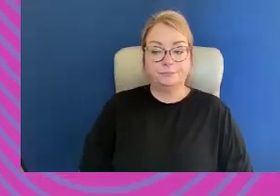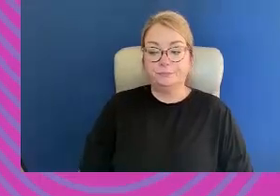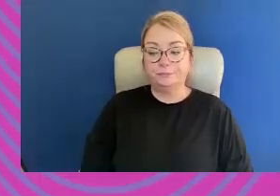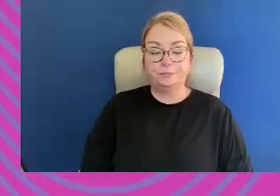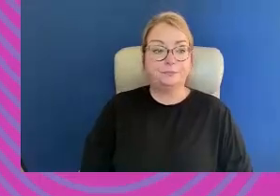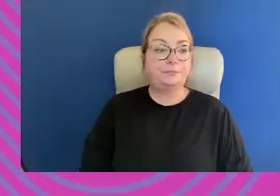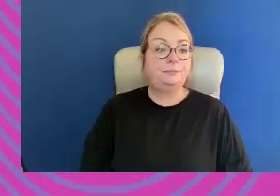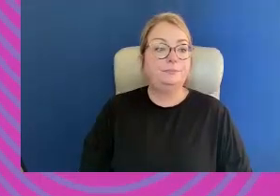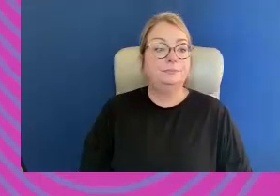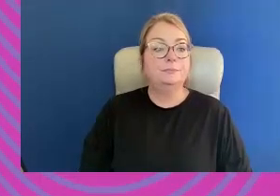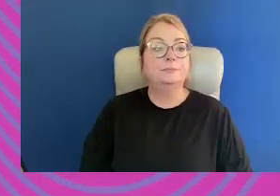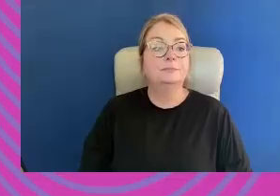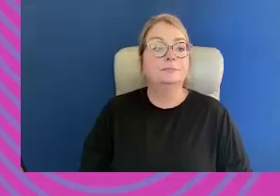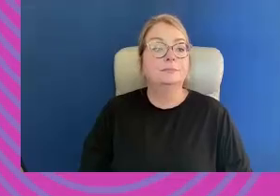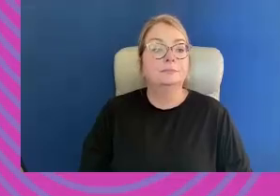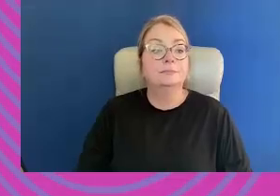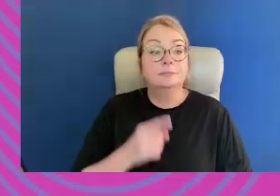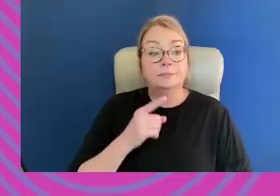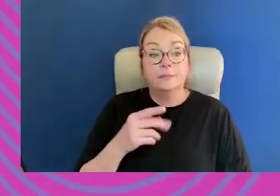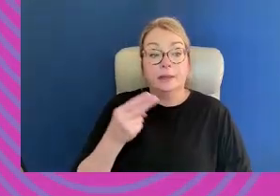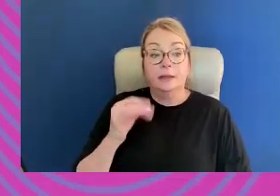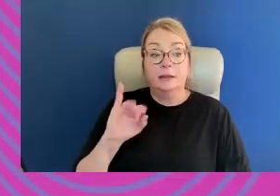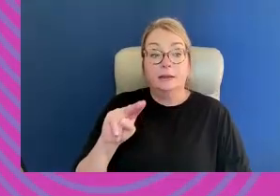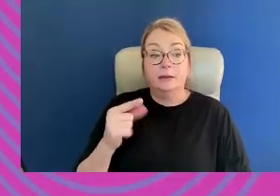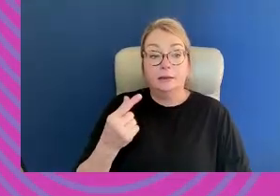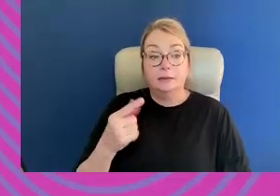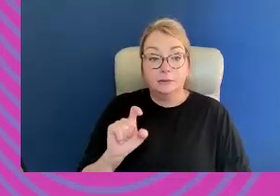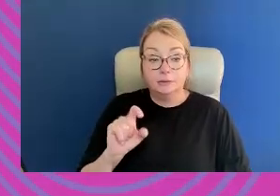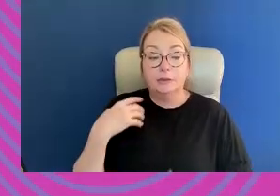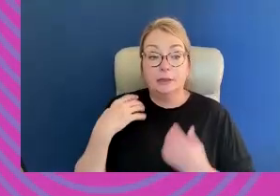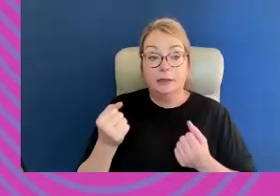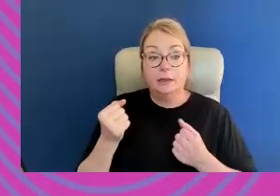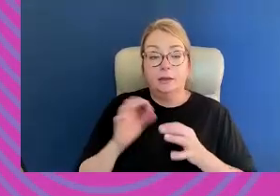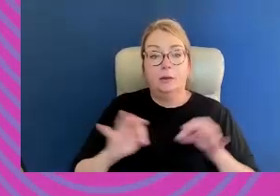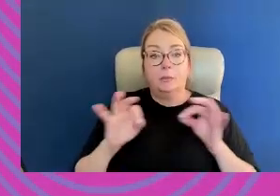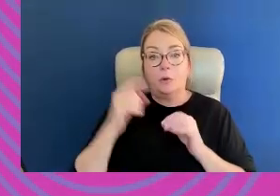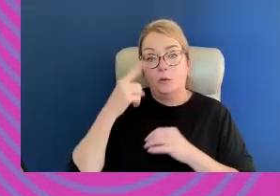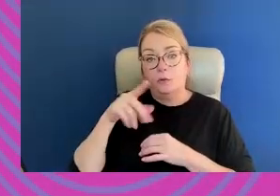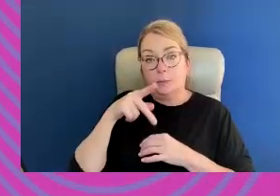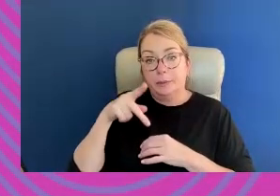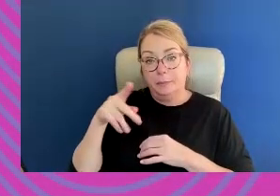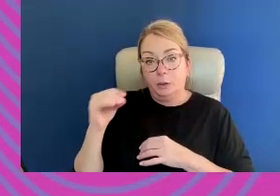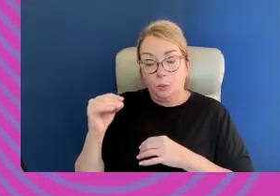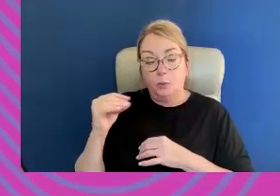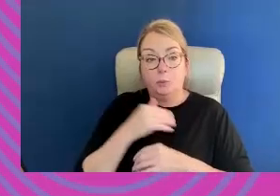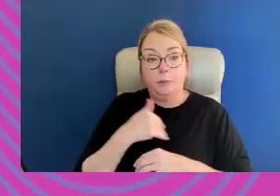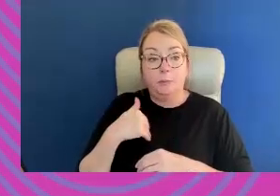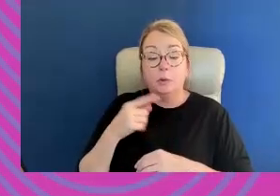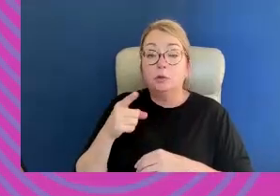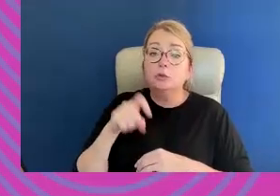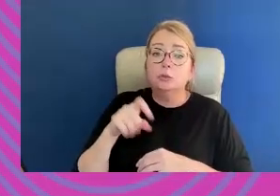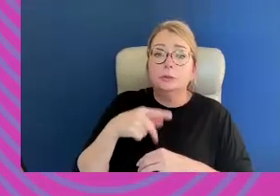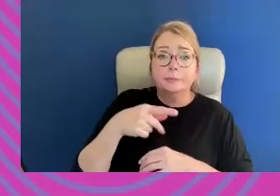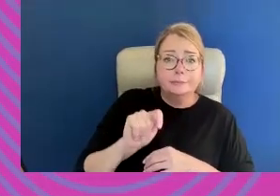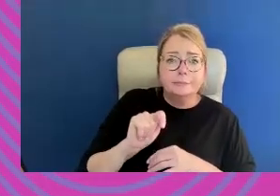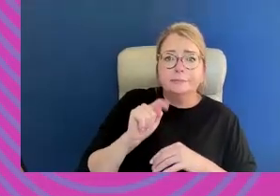Hinge Health. So this is actually very important to our PPO members. If you need physical therapy and aren't able